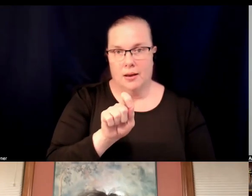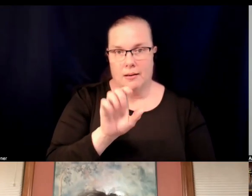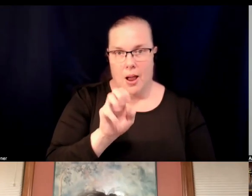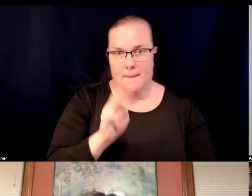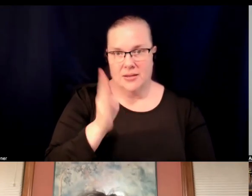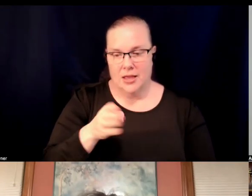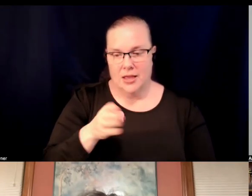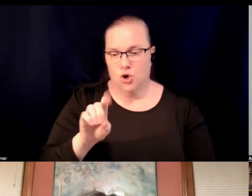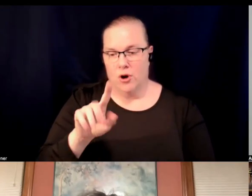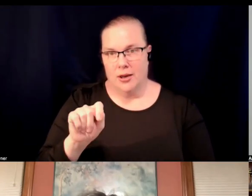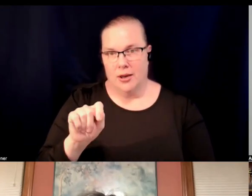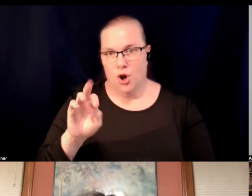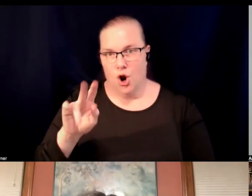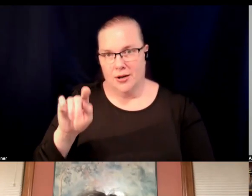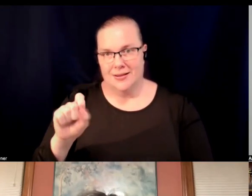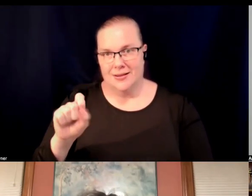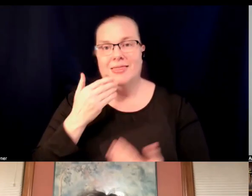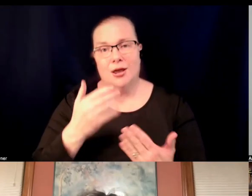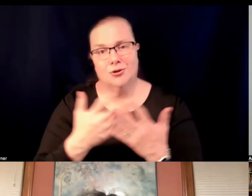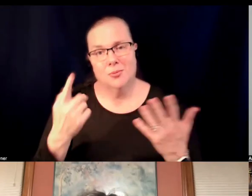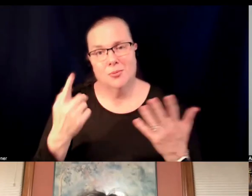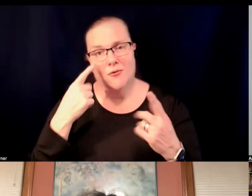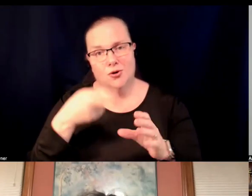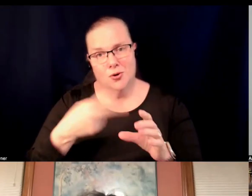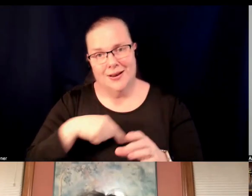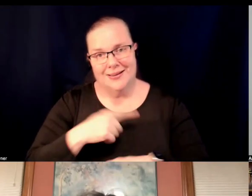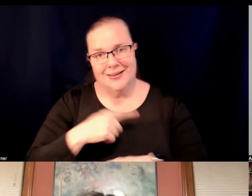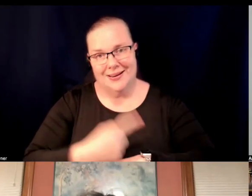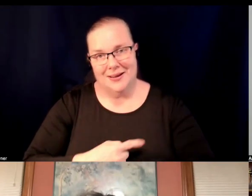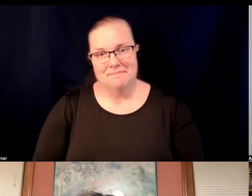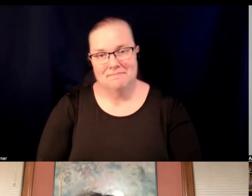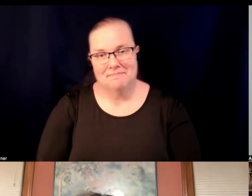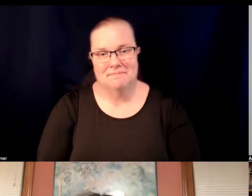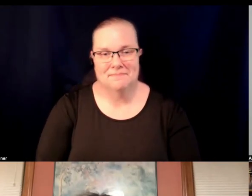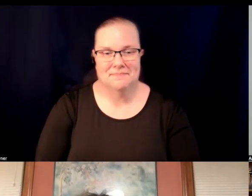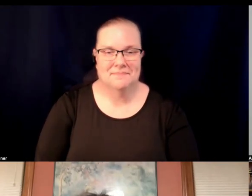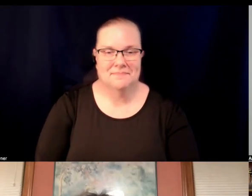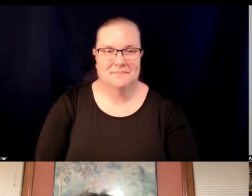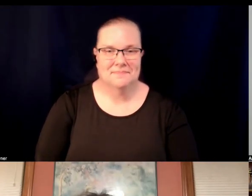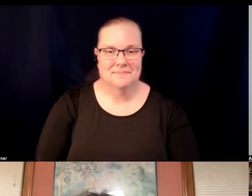youtube.com/@Drake It Arts. Thank you so much for being with us. Yeah.